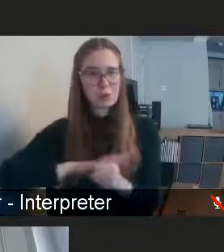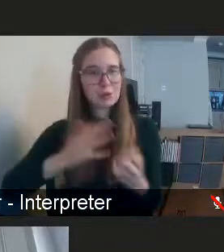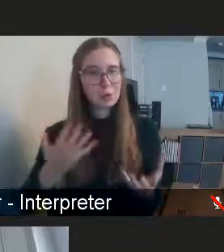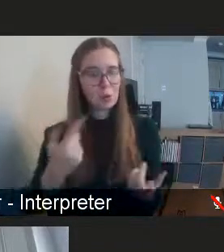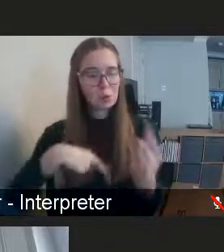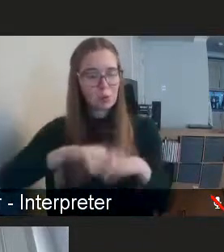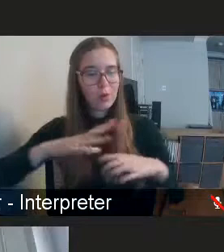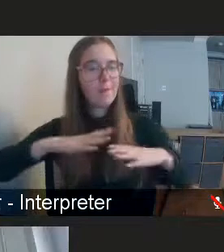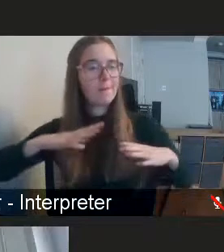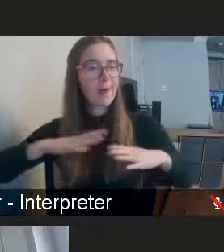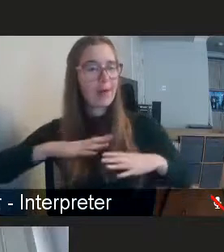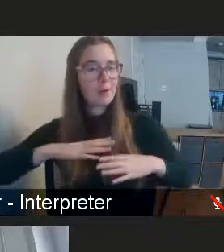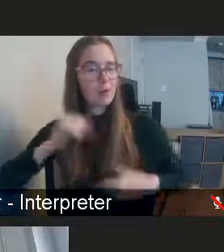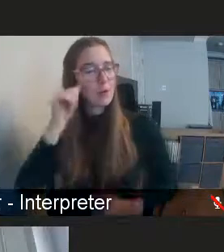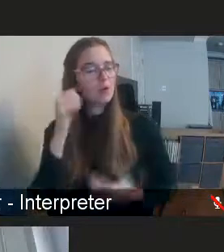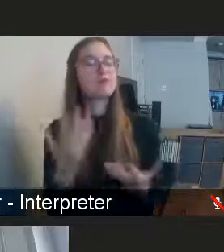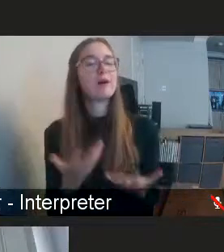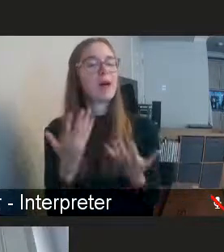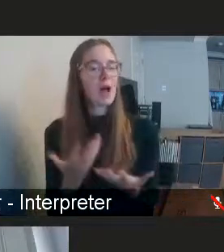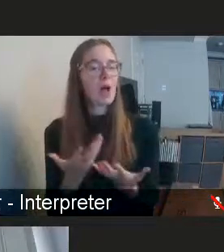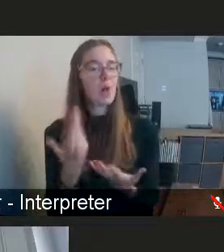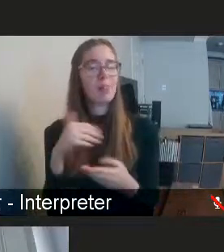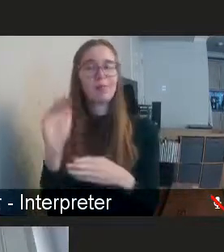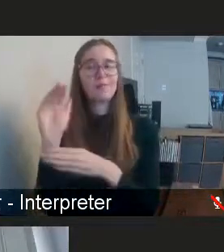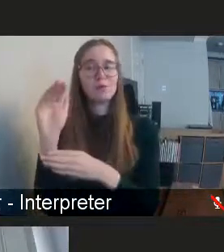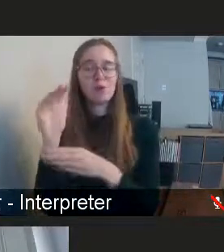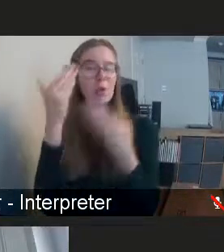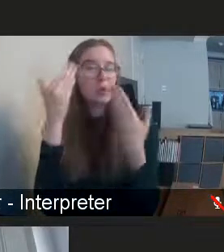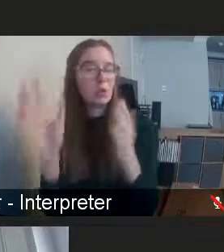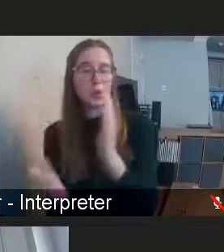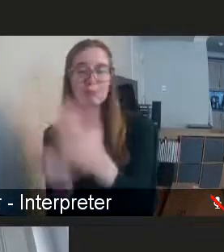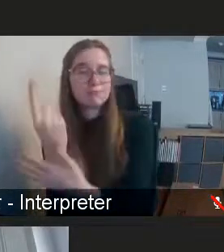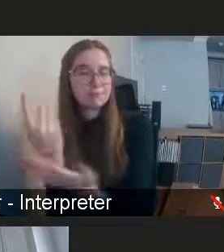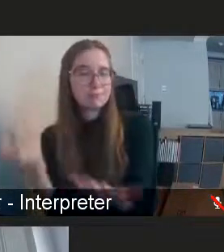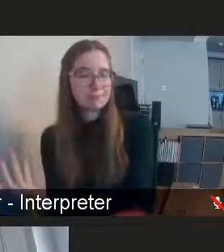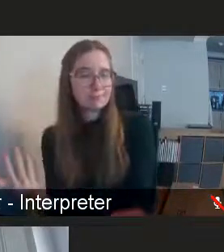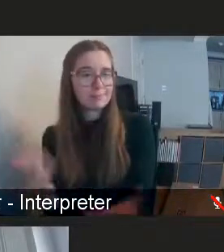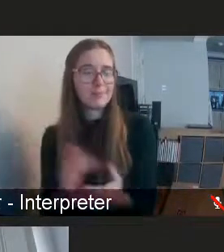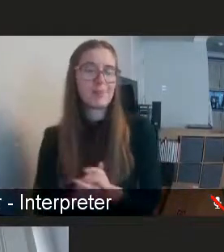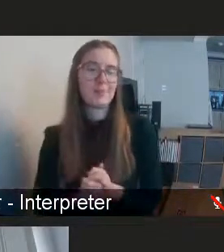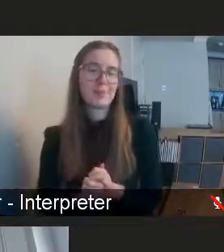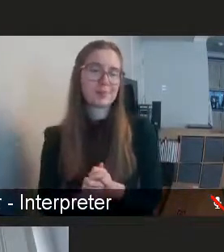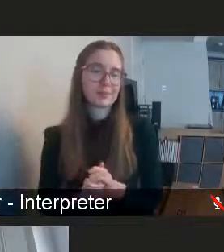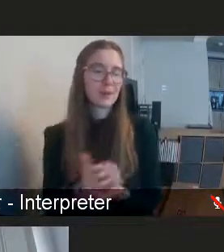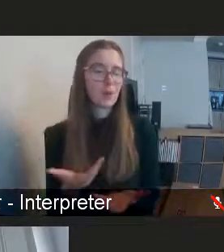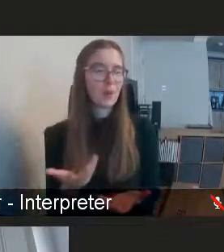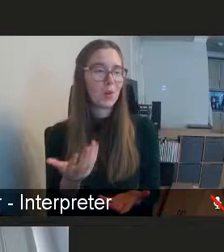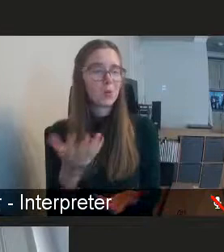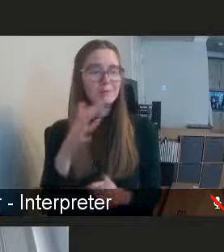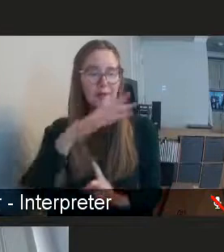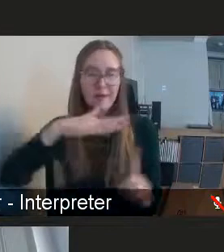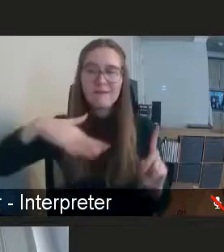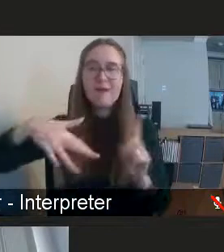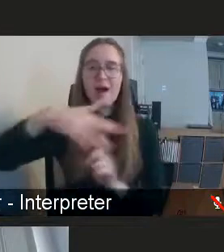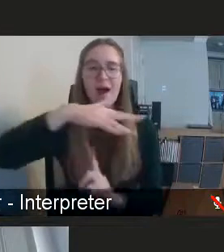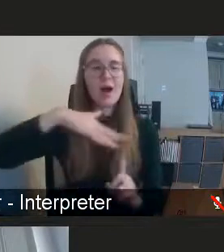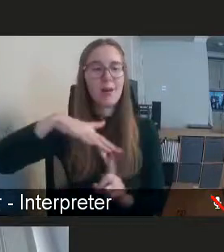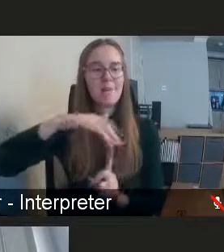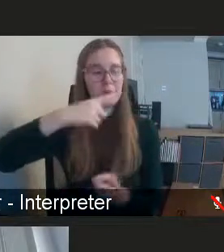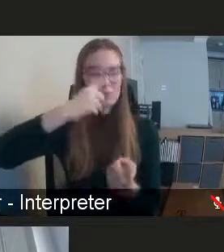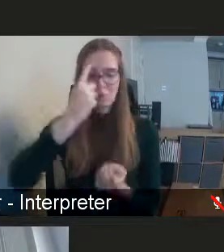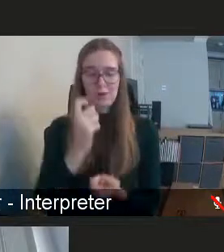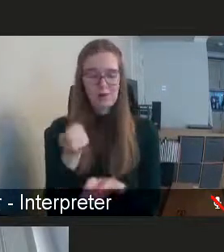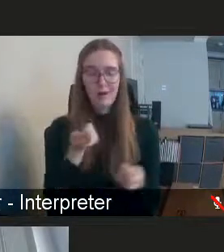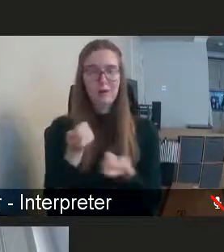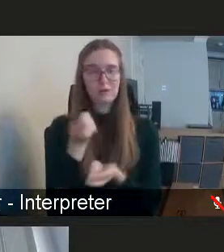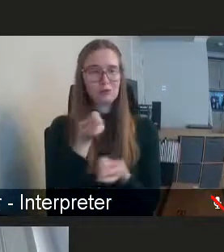for what we know today. We don't know what is around the corner, and environment is not within anybody's control.